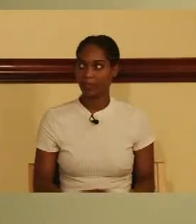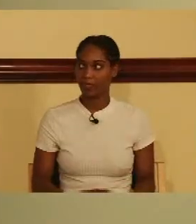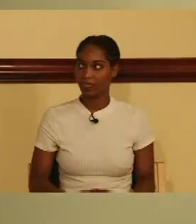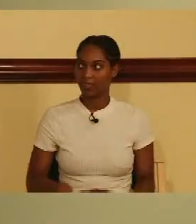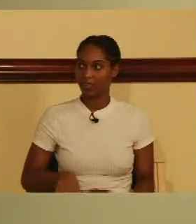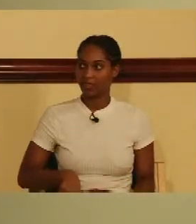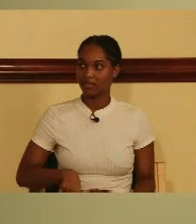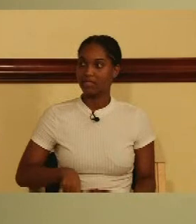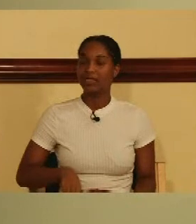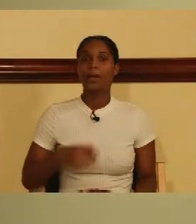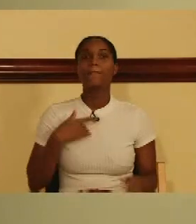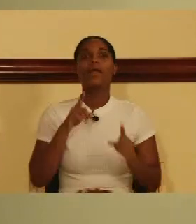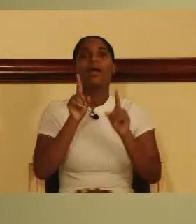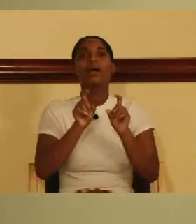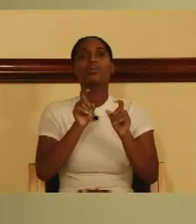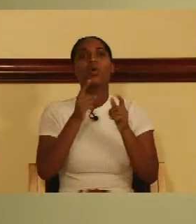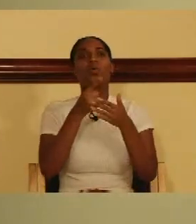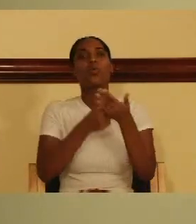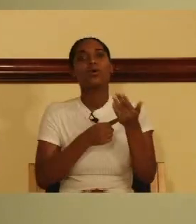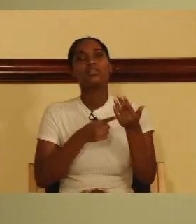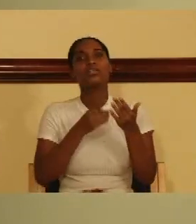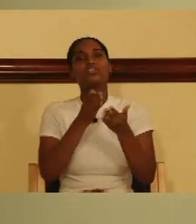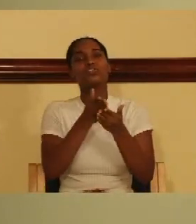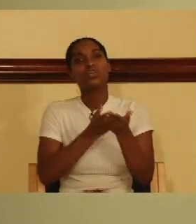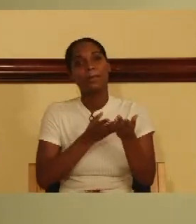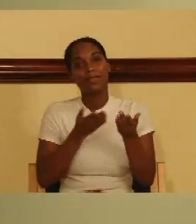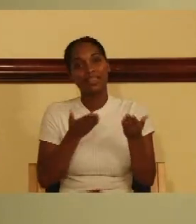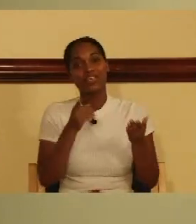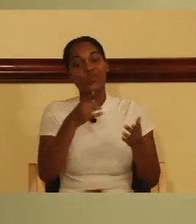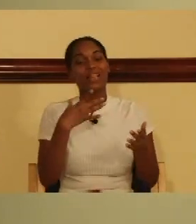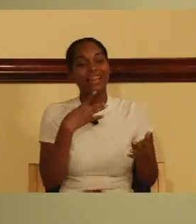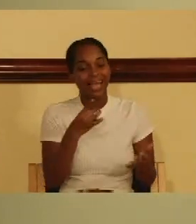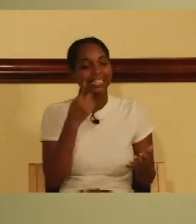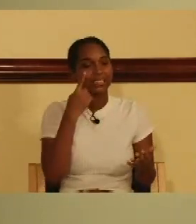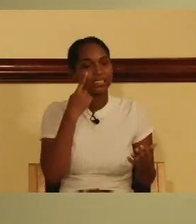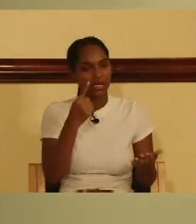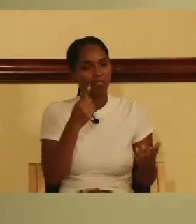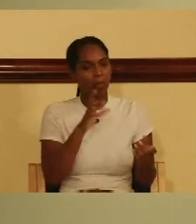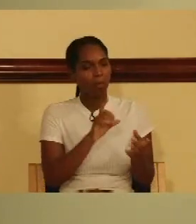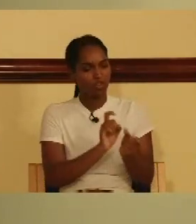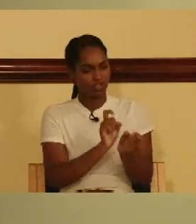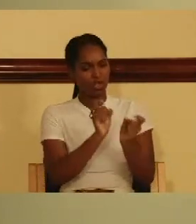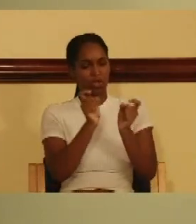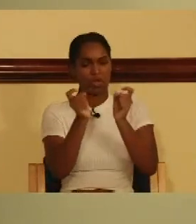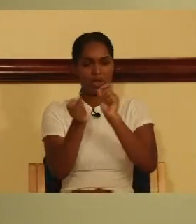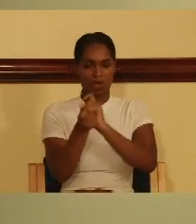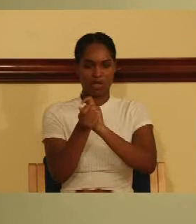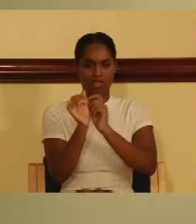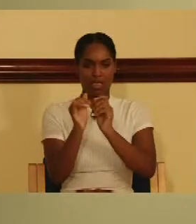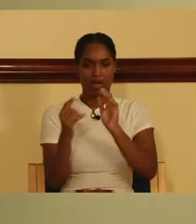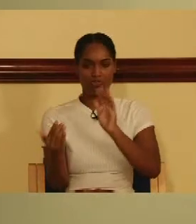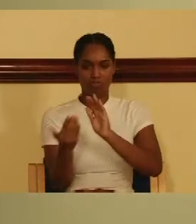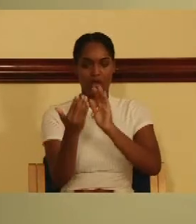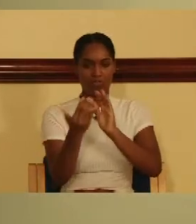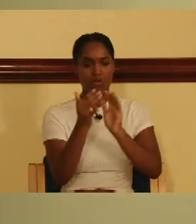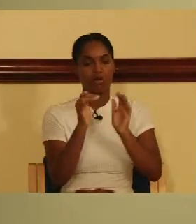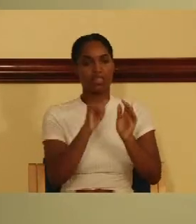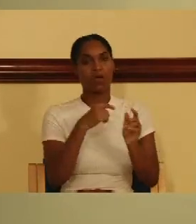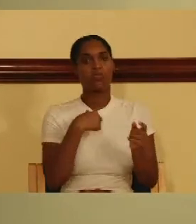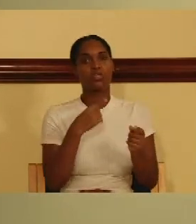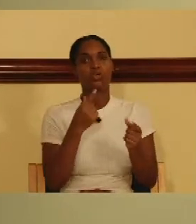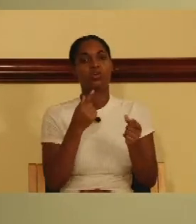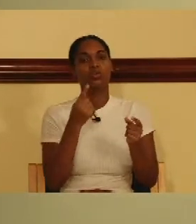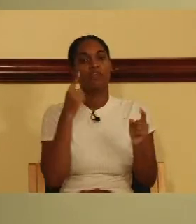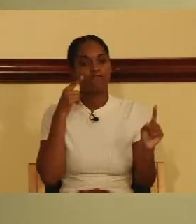Yannick, let me ask you, what are some of the things you would like to see changed in the approach we take to persons with disabilities?